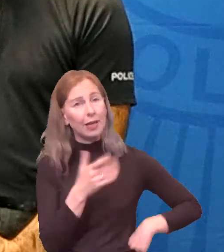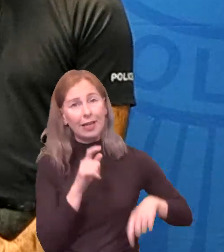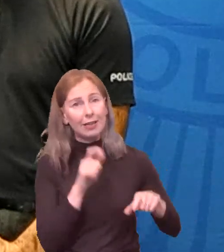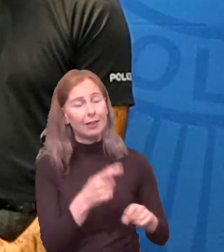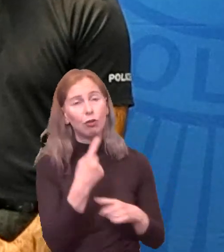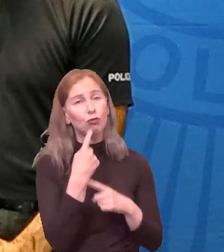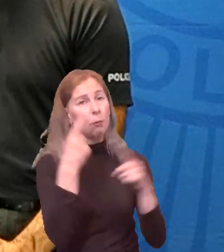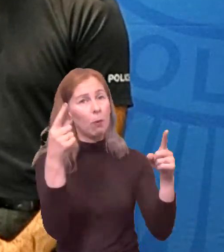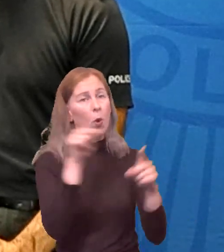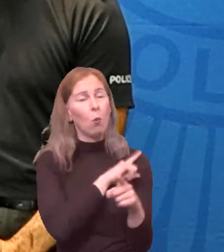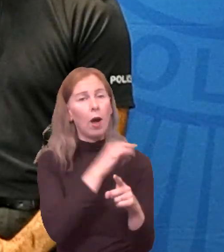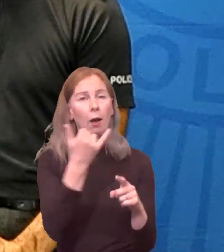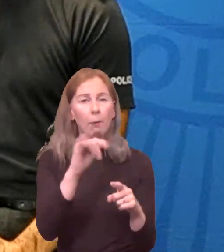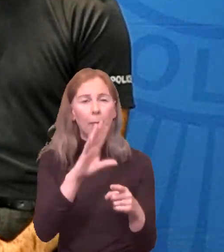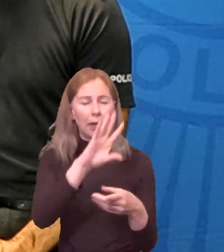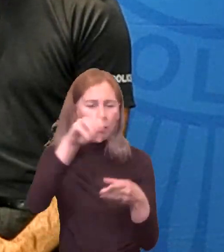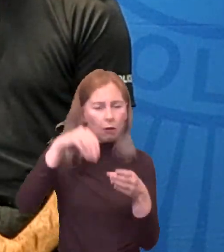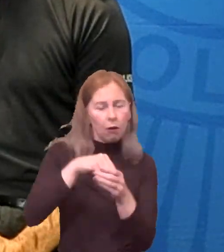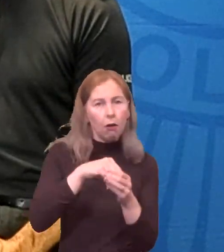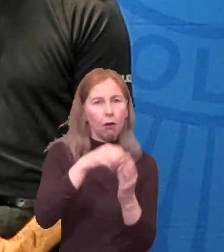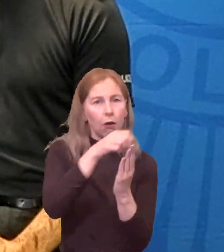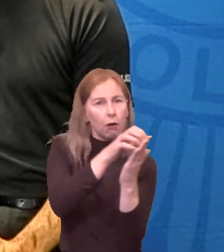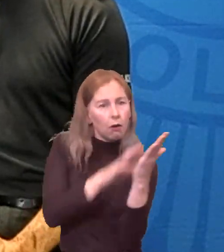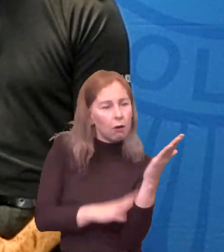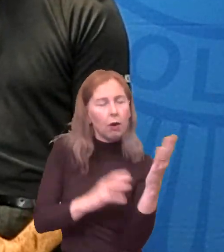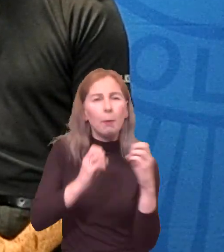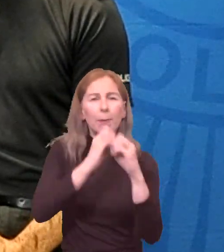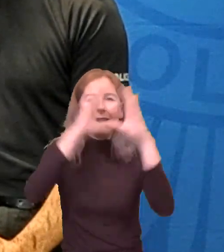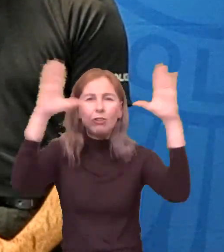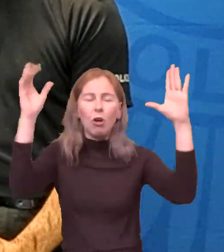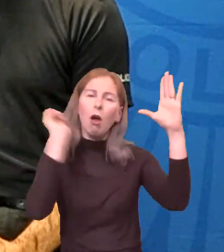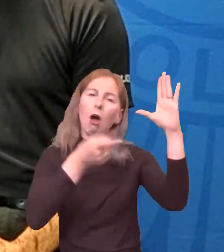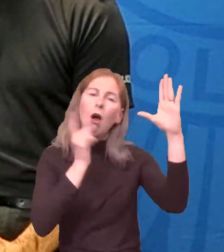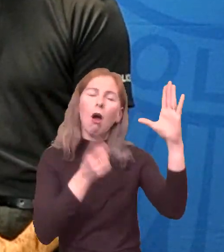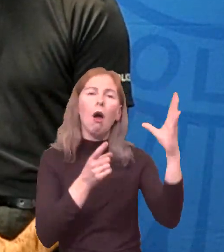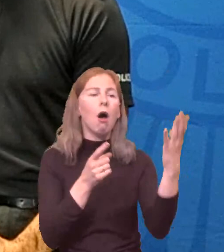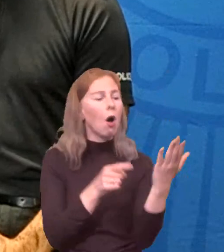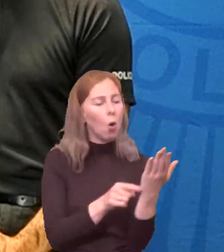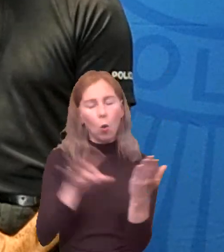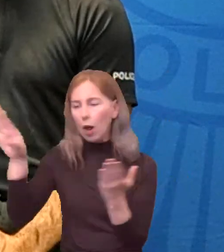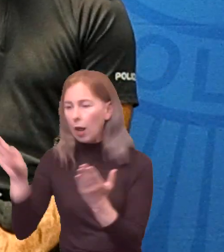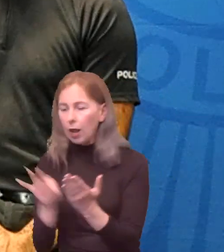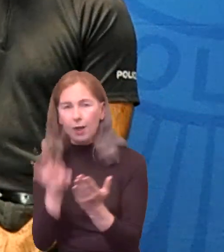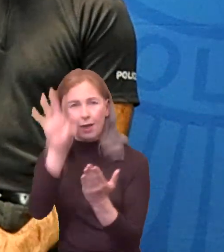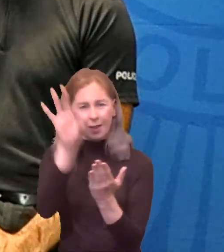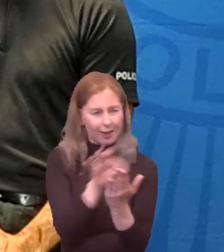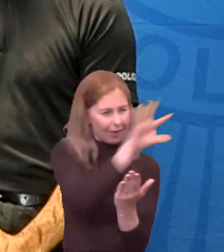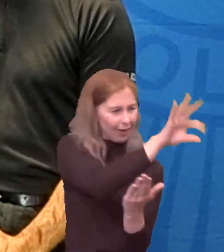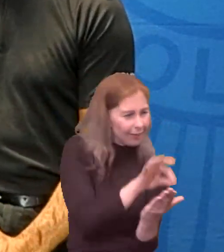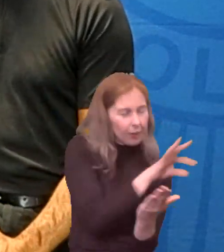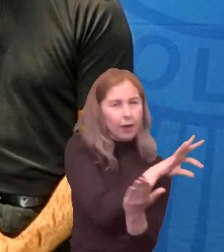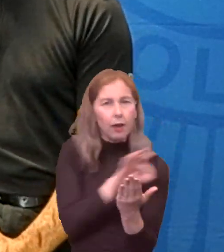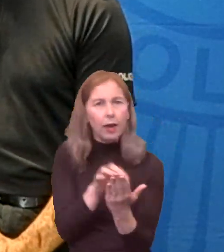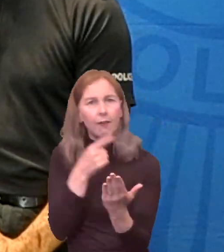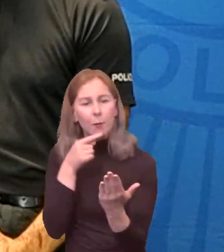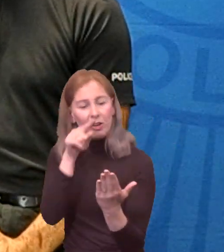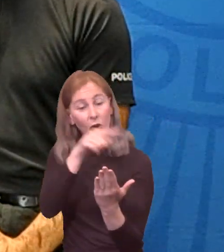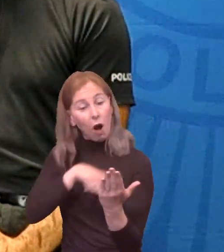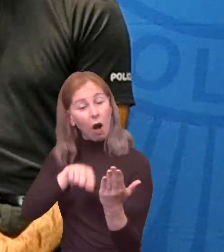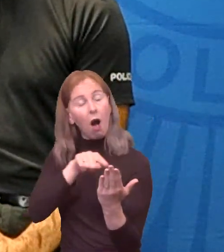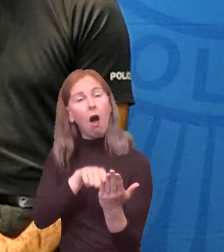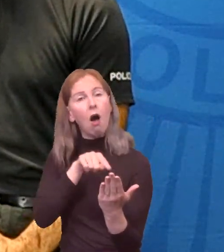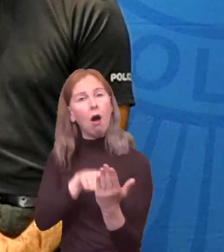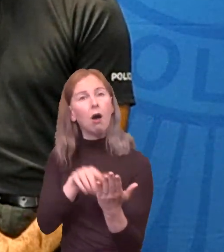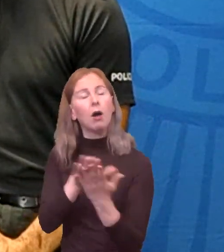said, it all adds up in the figures. We can then put that forward and say this and this is happening. Let's put some more resources